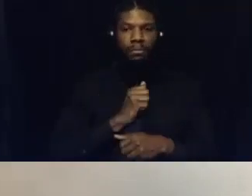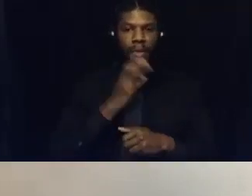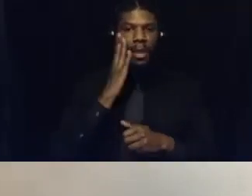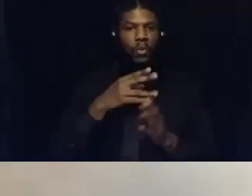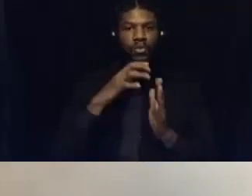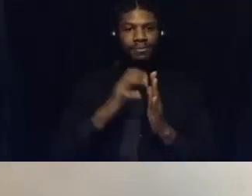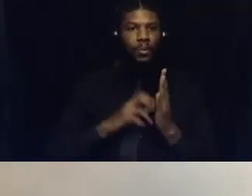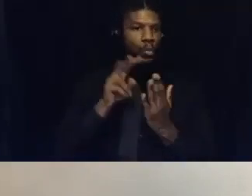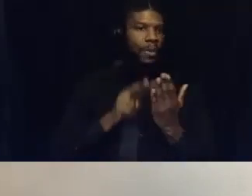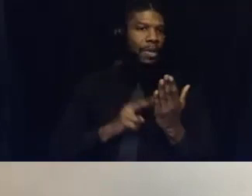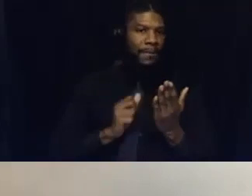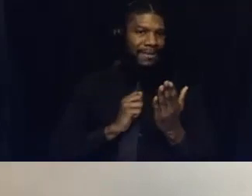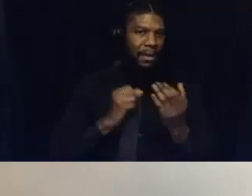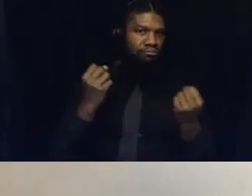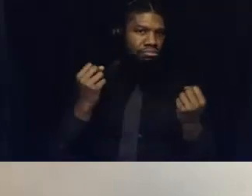text.